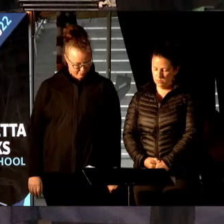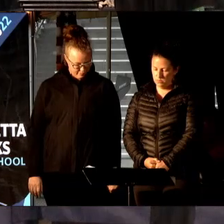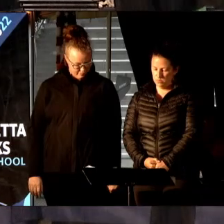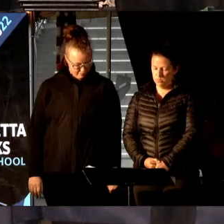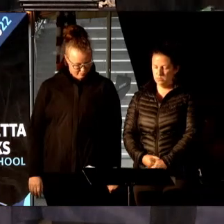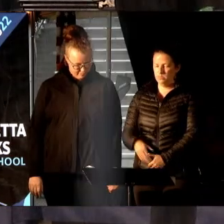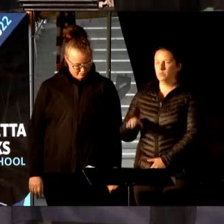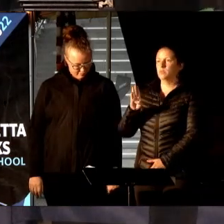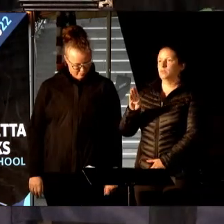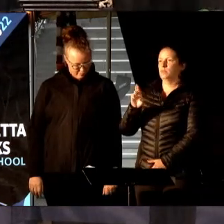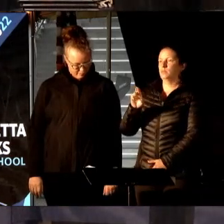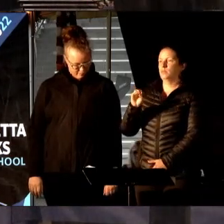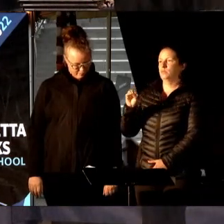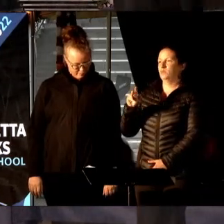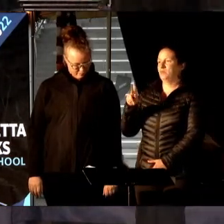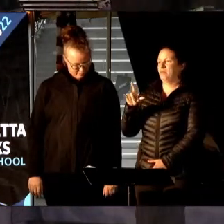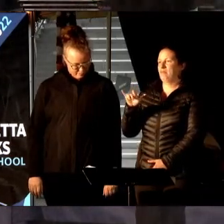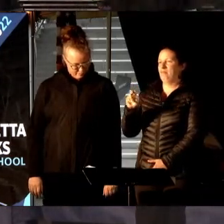Brooklyn Kinder.